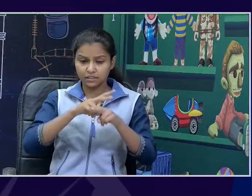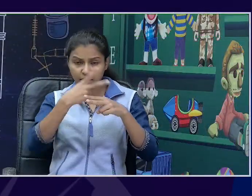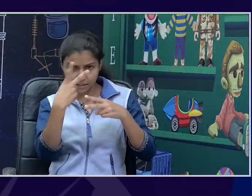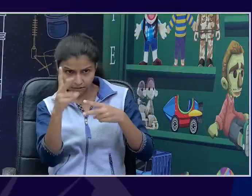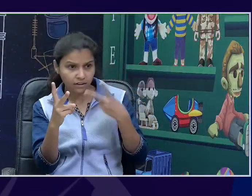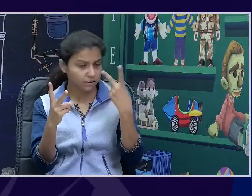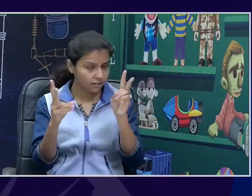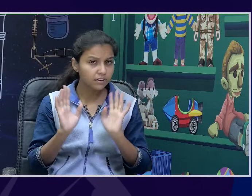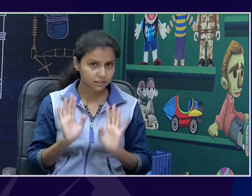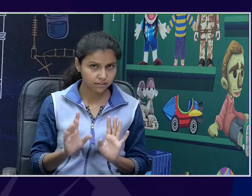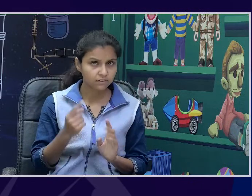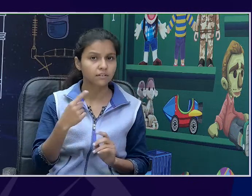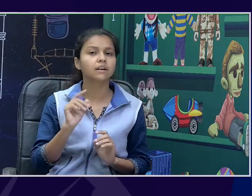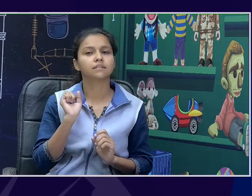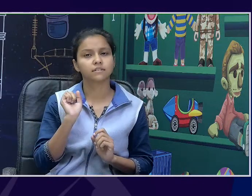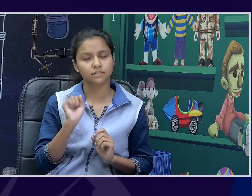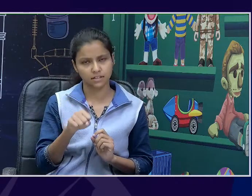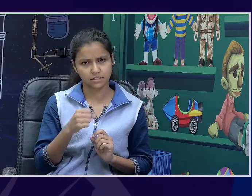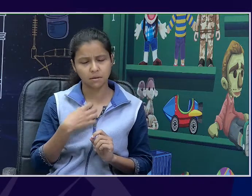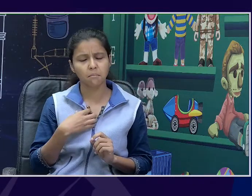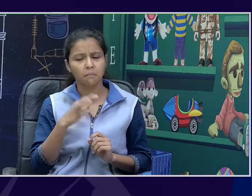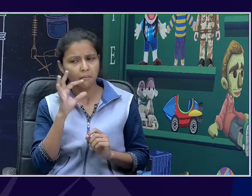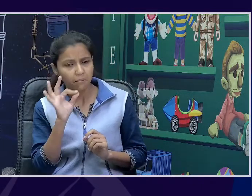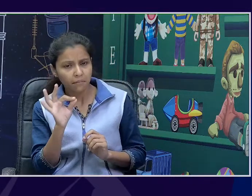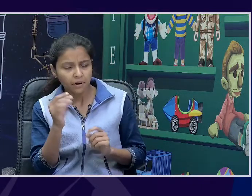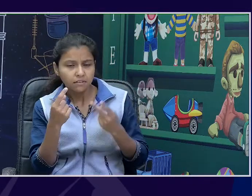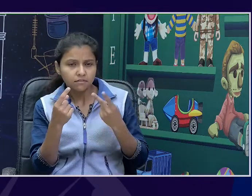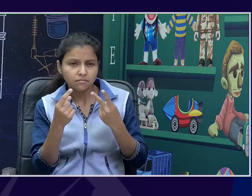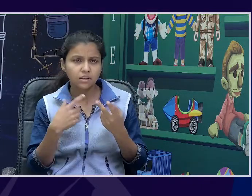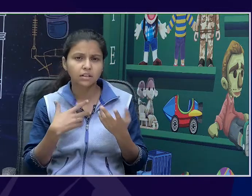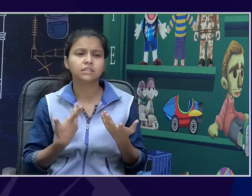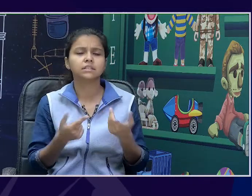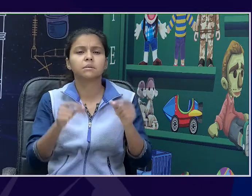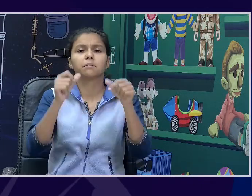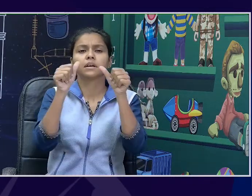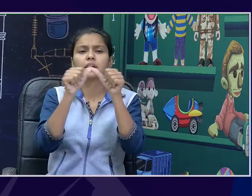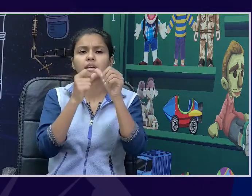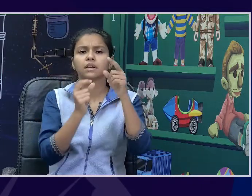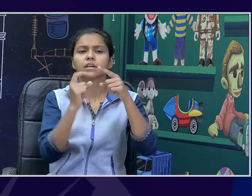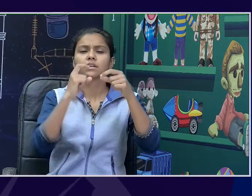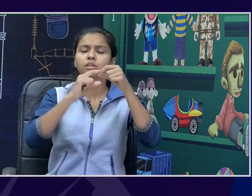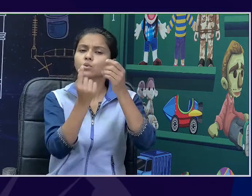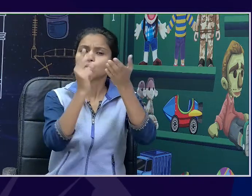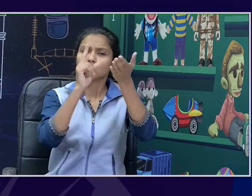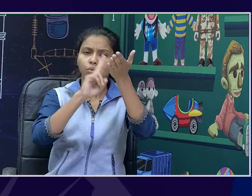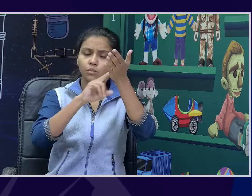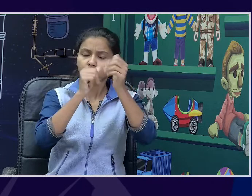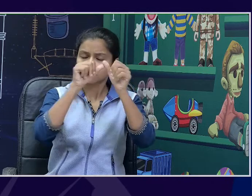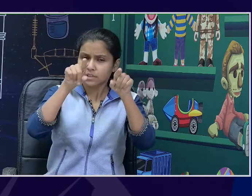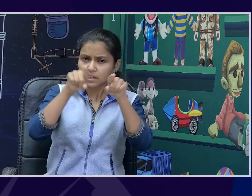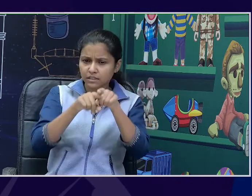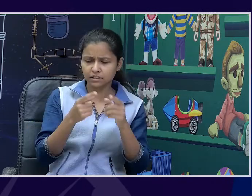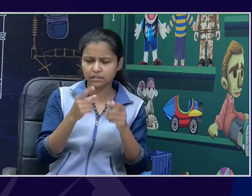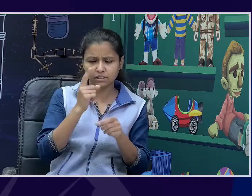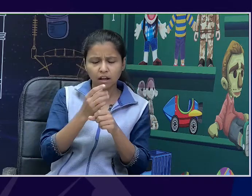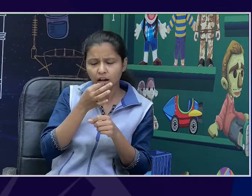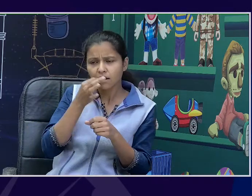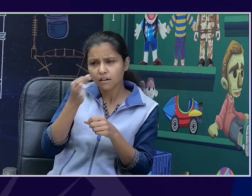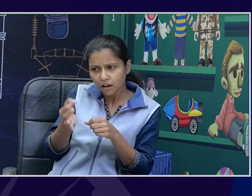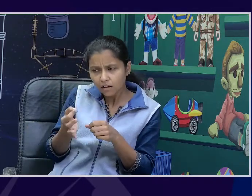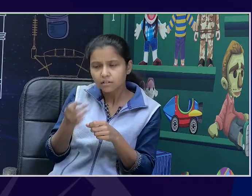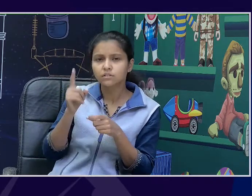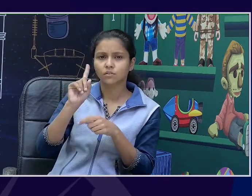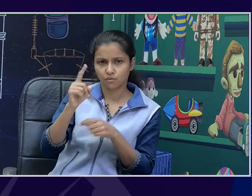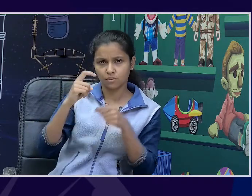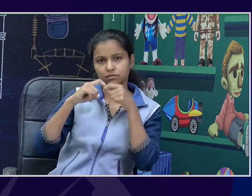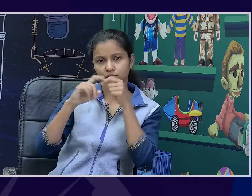different, Exactly. right? Somewhere you may not be accompanied or acquaintance with that fear. So here I just wanted to ask